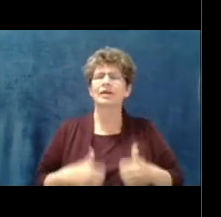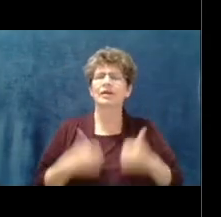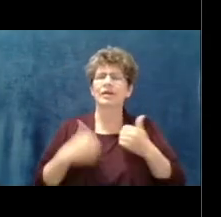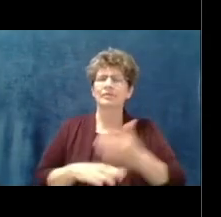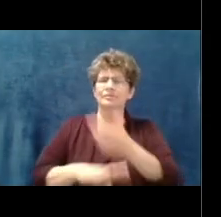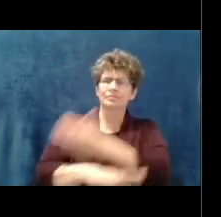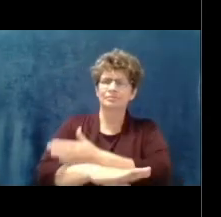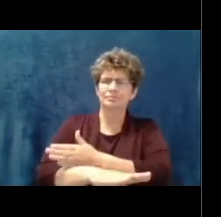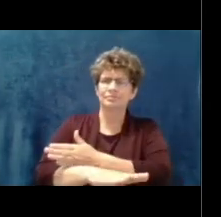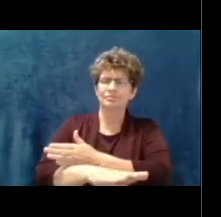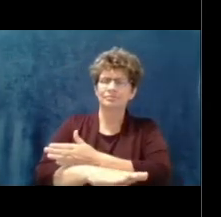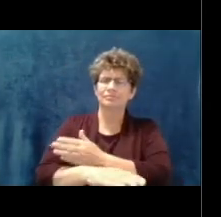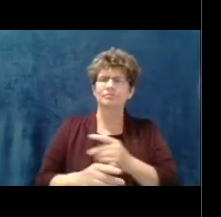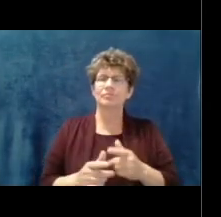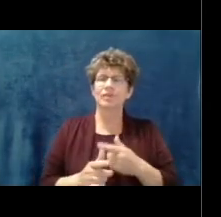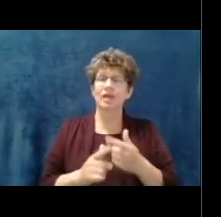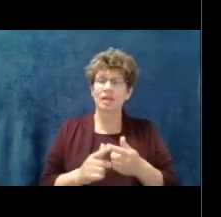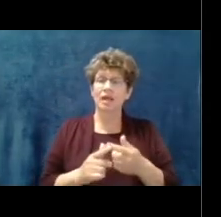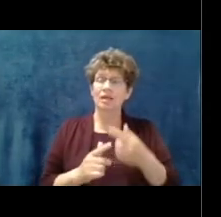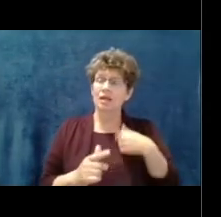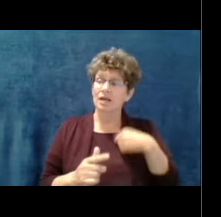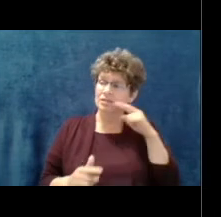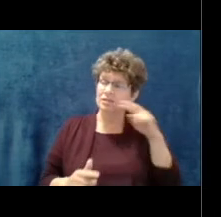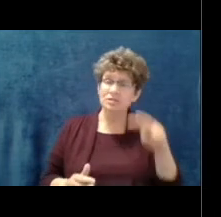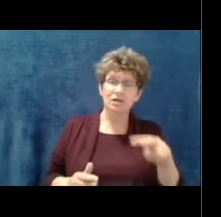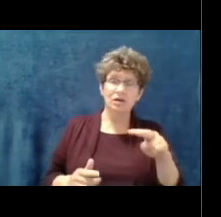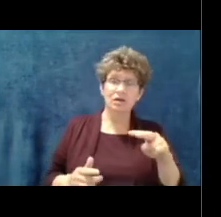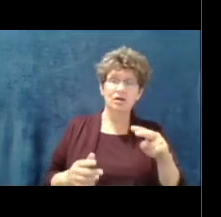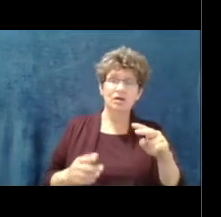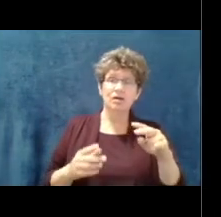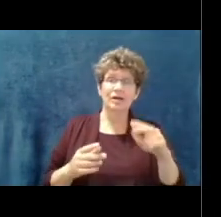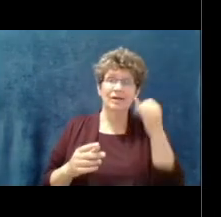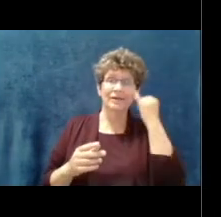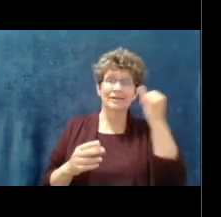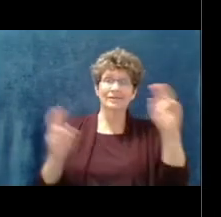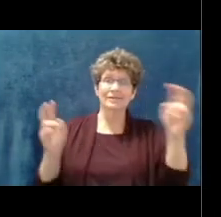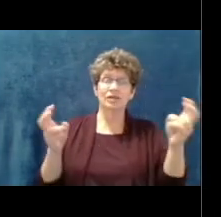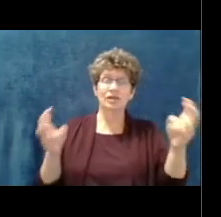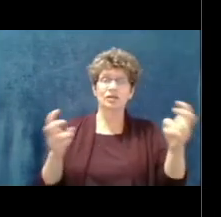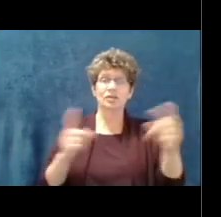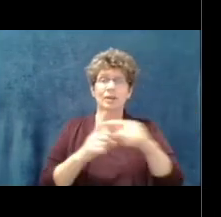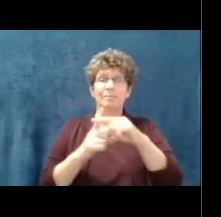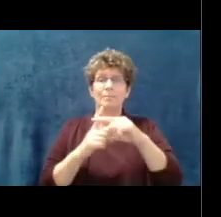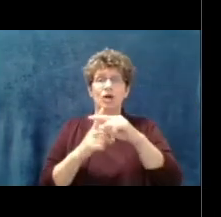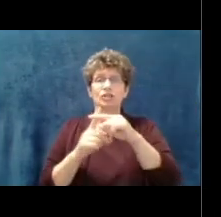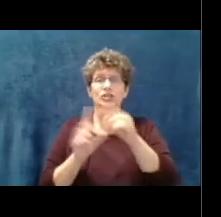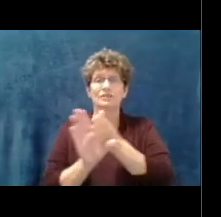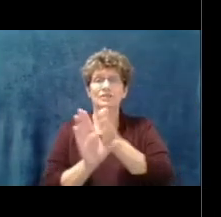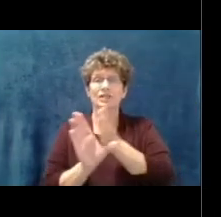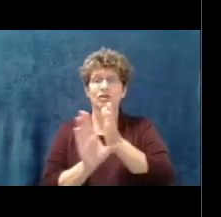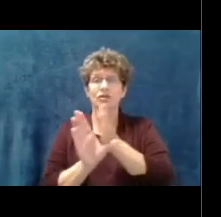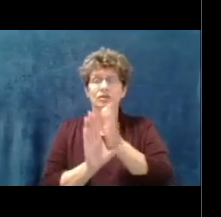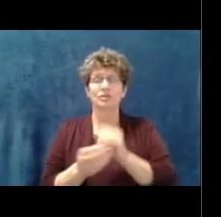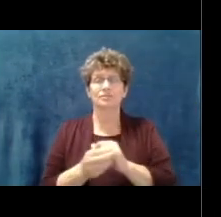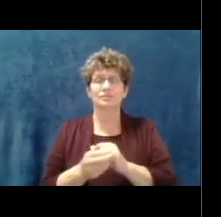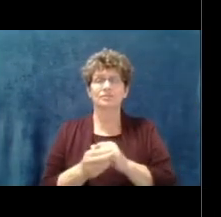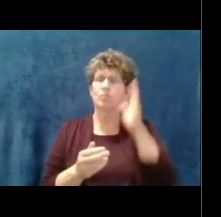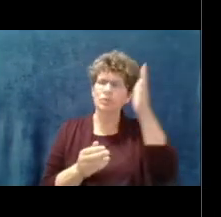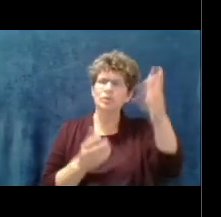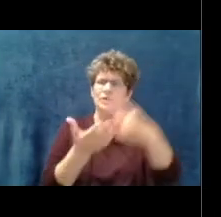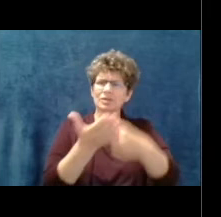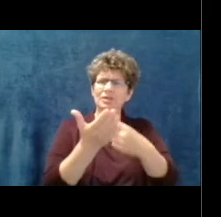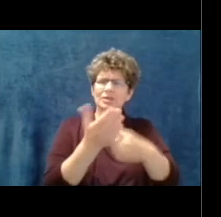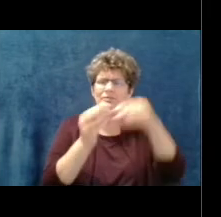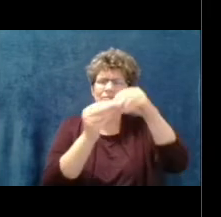kind of positive psychology, and we'll go into positive psychology a little bit in a minute, but I want to read this quote to you that I really love about this. It's from Atul Gawande, really